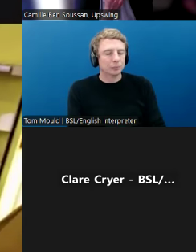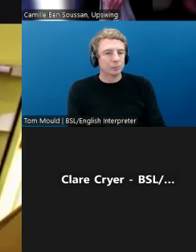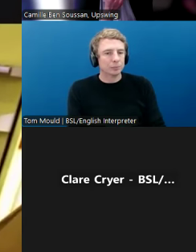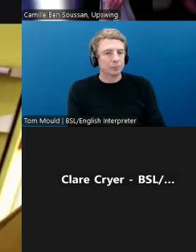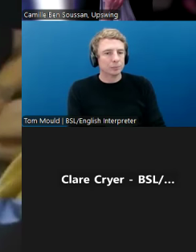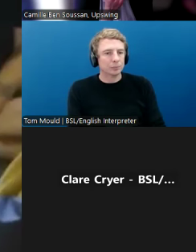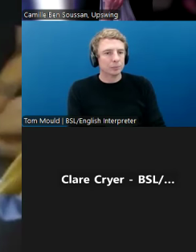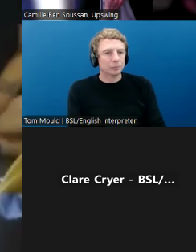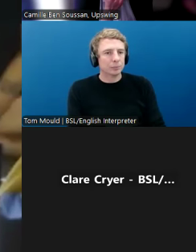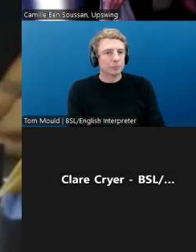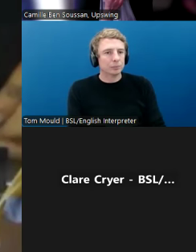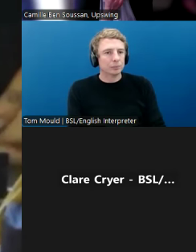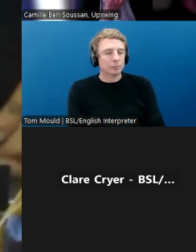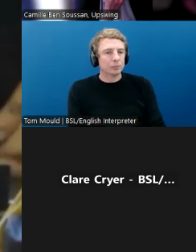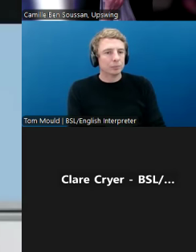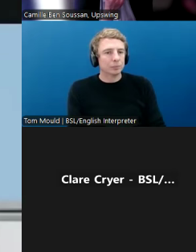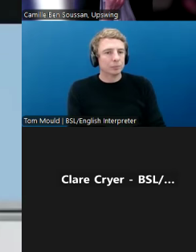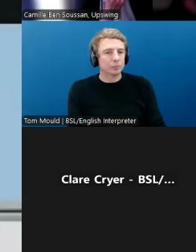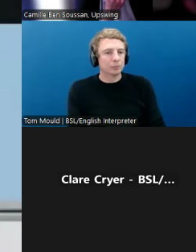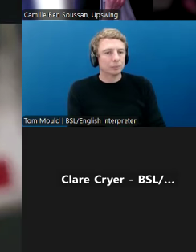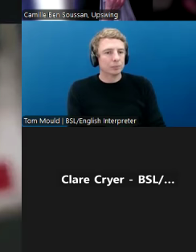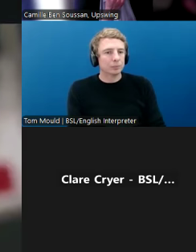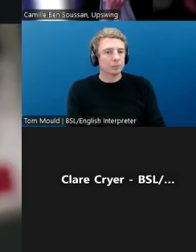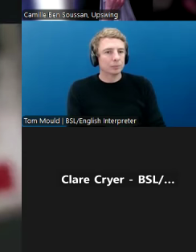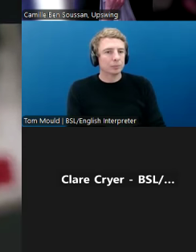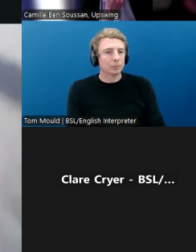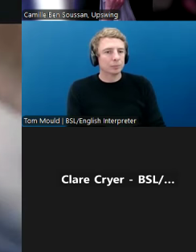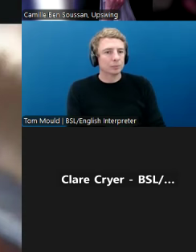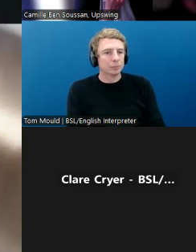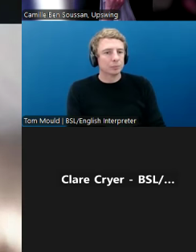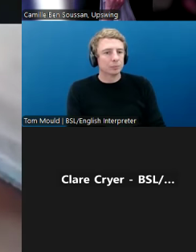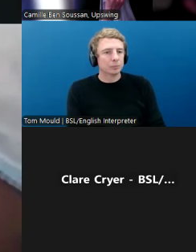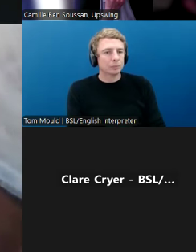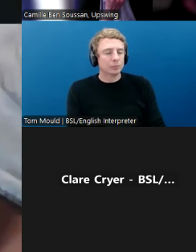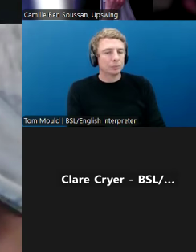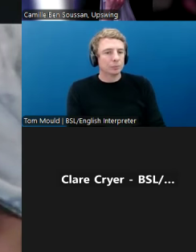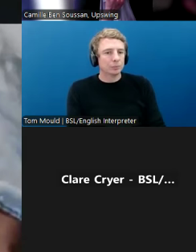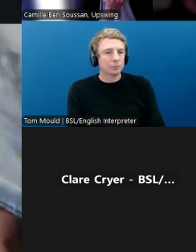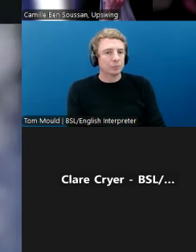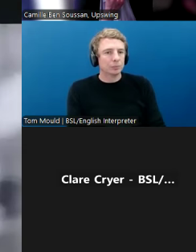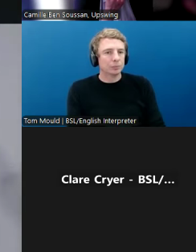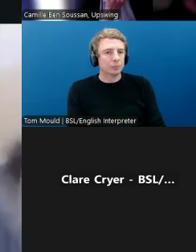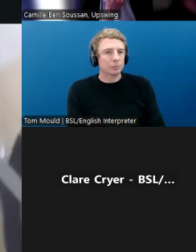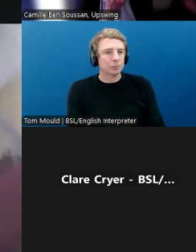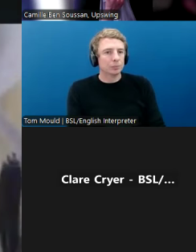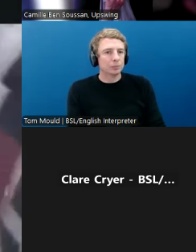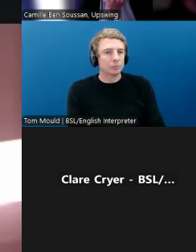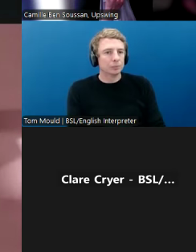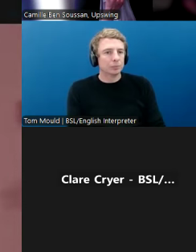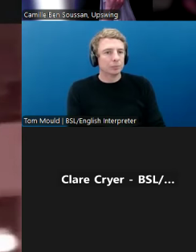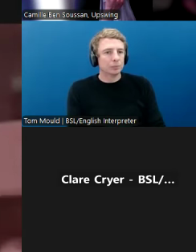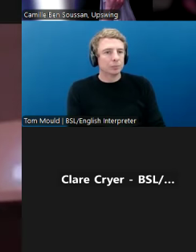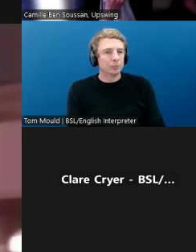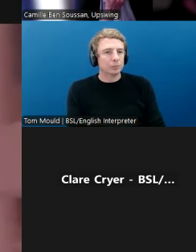inspire curiosity, entertain, share urgent ideas, and ignite a desire to build connection.